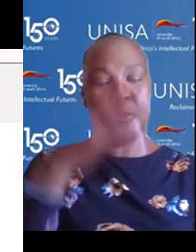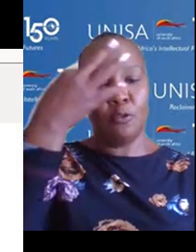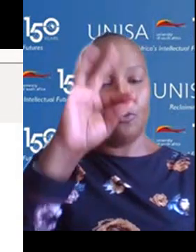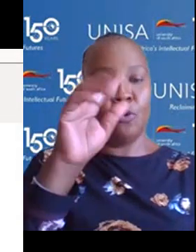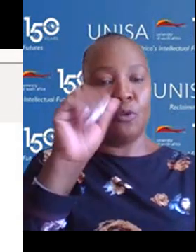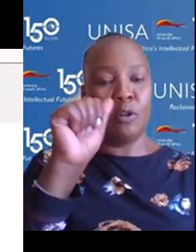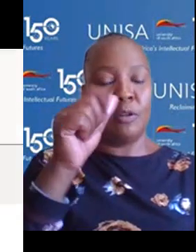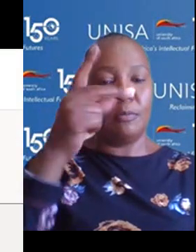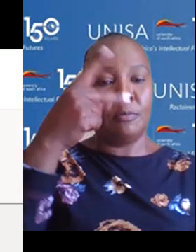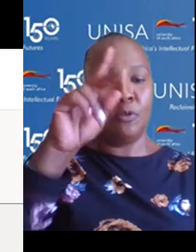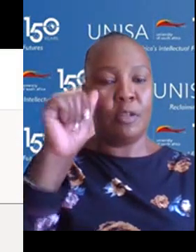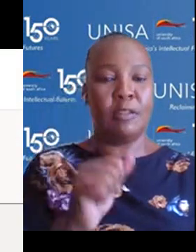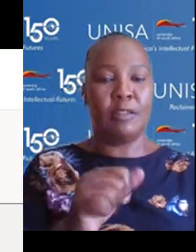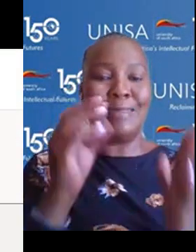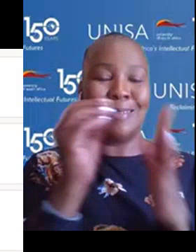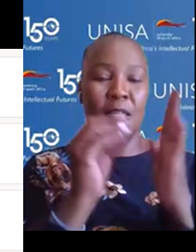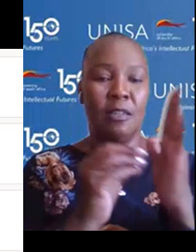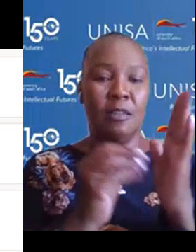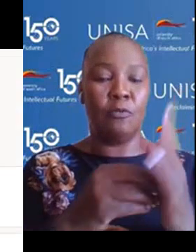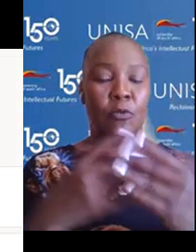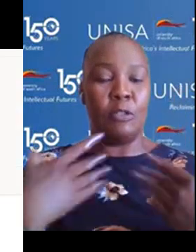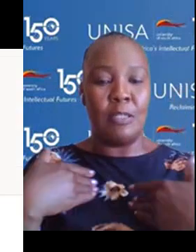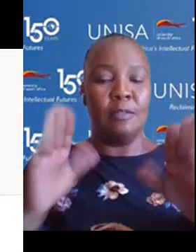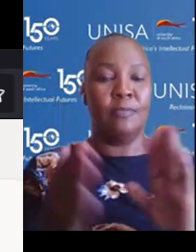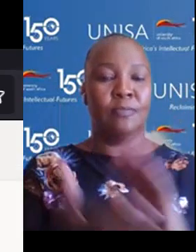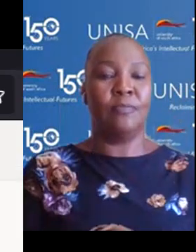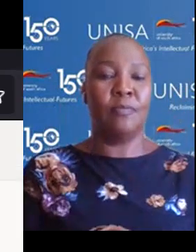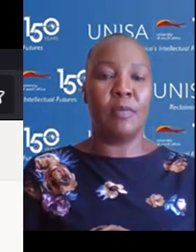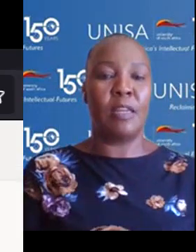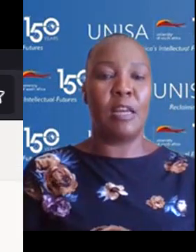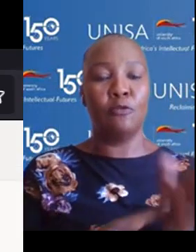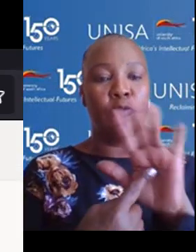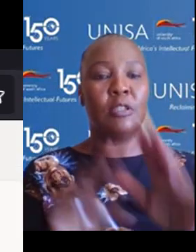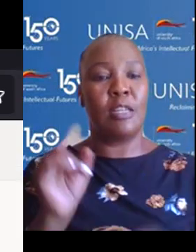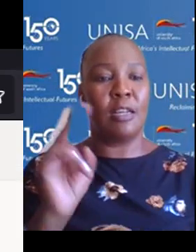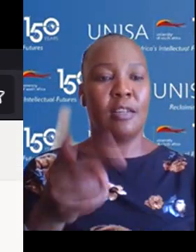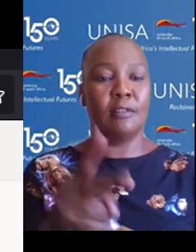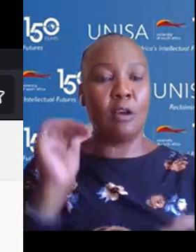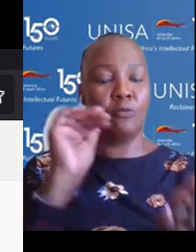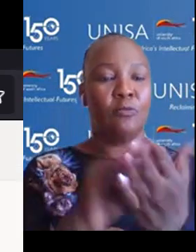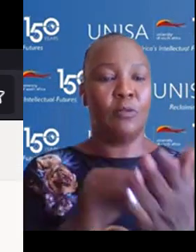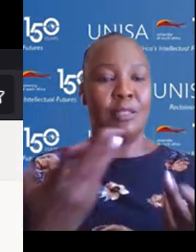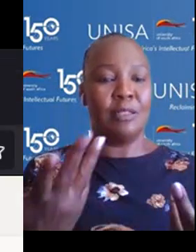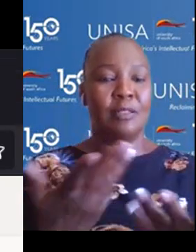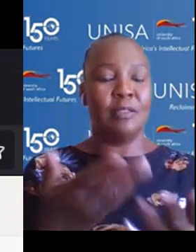up when you get started. So I'm just going to show again how to get here.